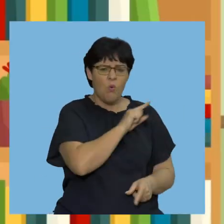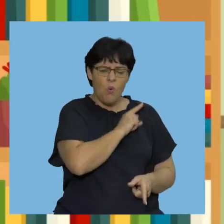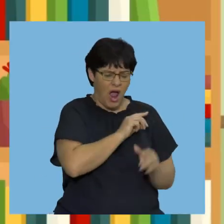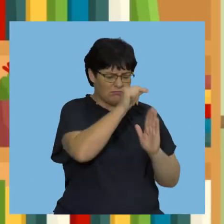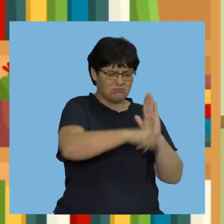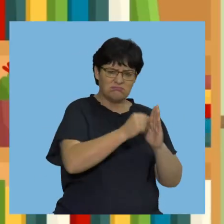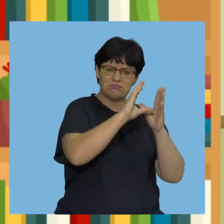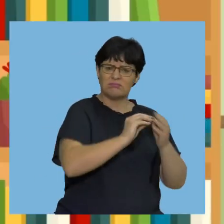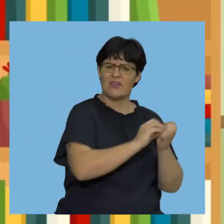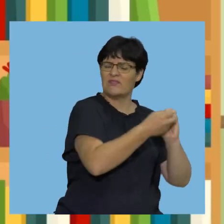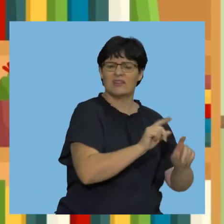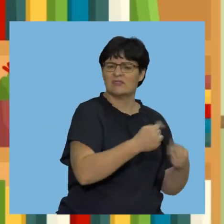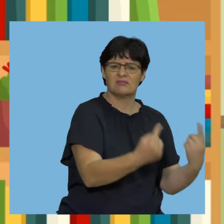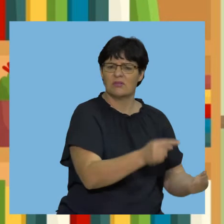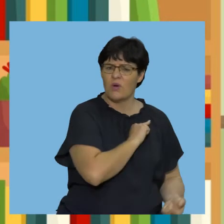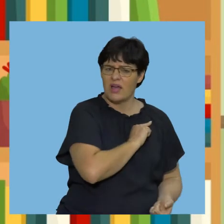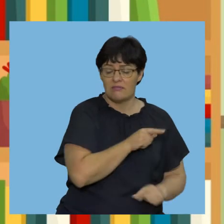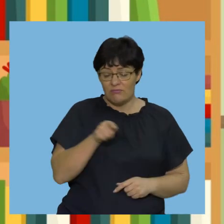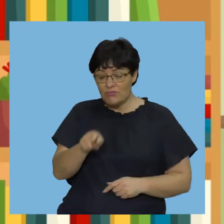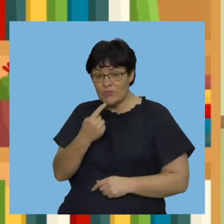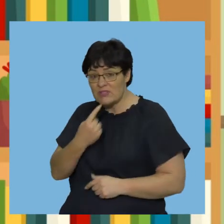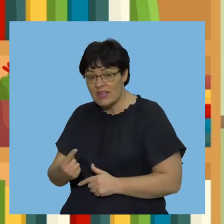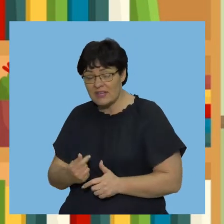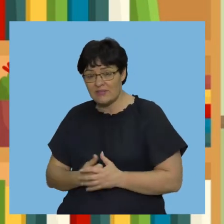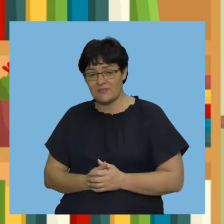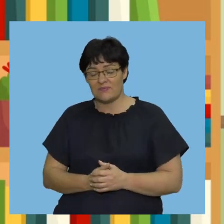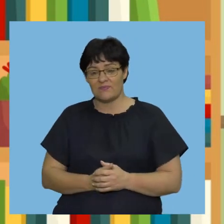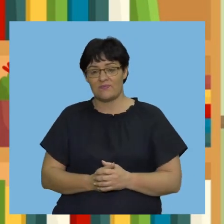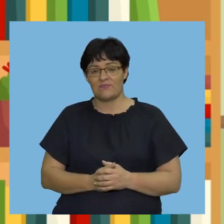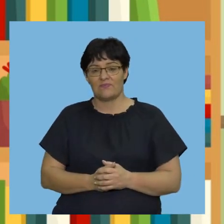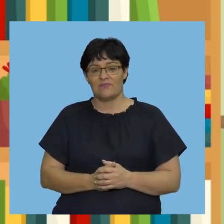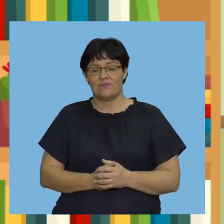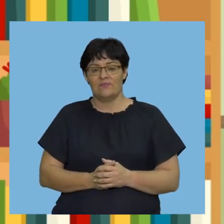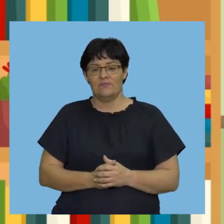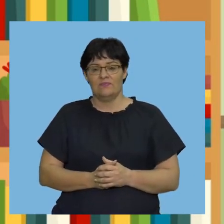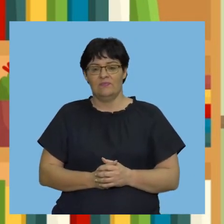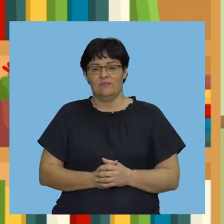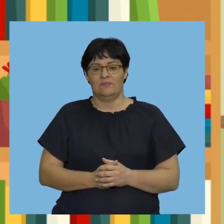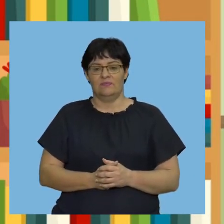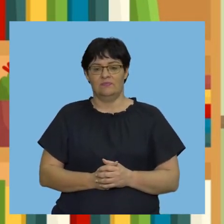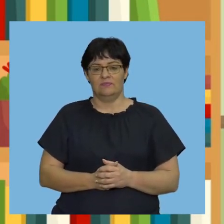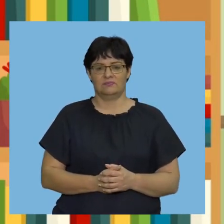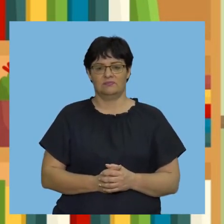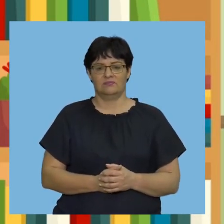couldn't she fix the puncture? You say, she left her repair kit at home.